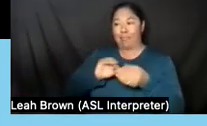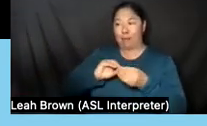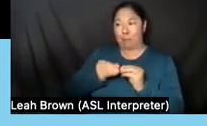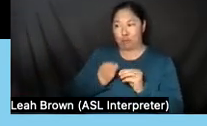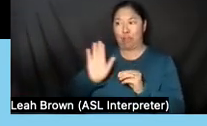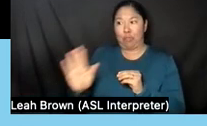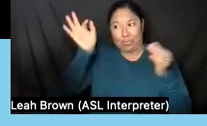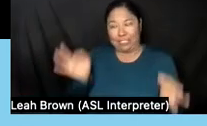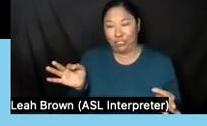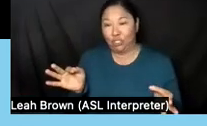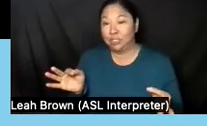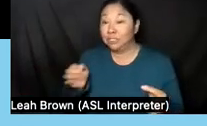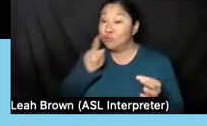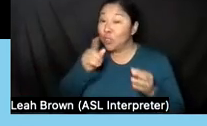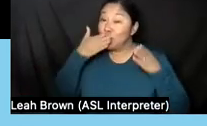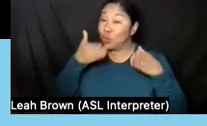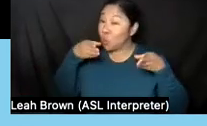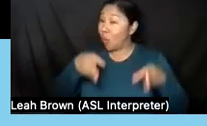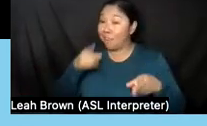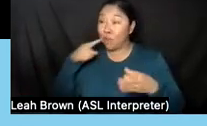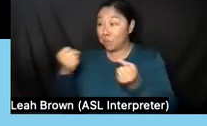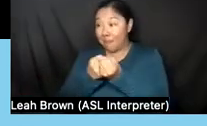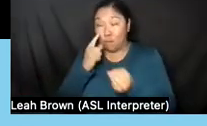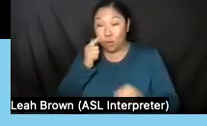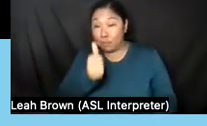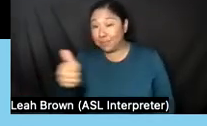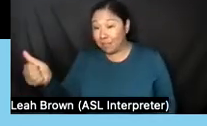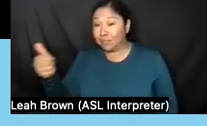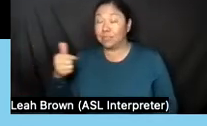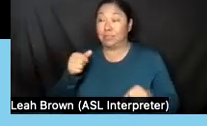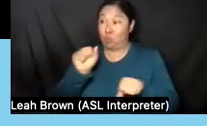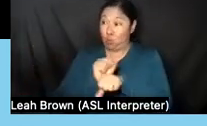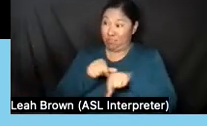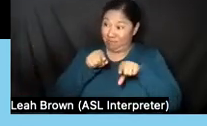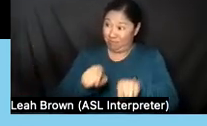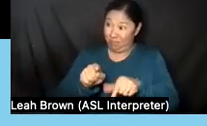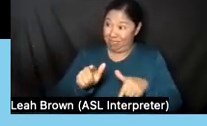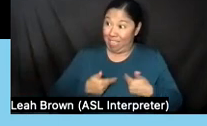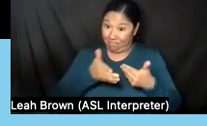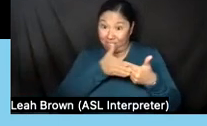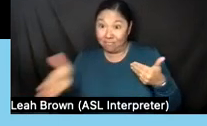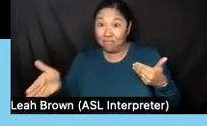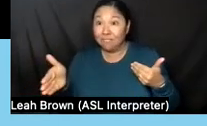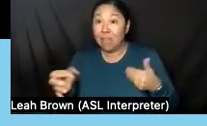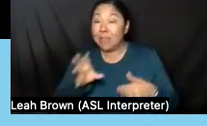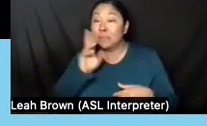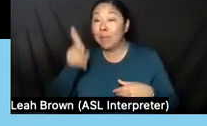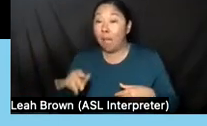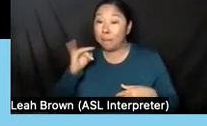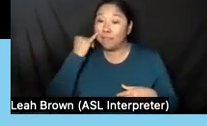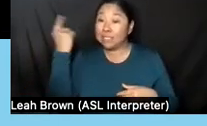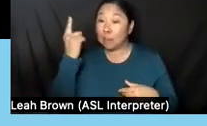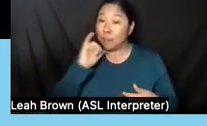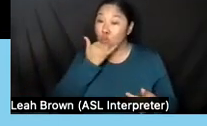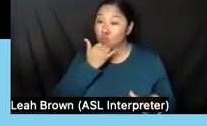them advocate for their needs and wants. And that's something we work on throughout their entire life, is speak up when there is a need or something's going wrong. And that's a great opportunity